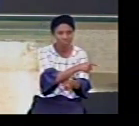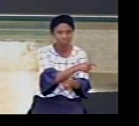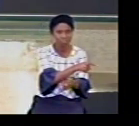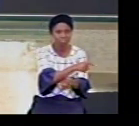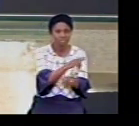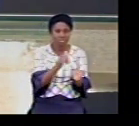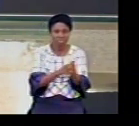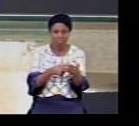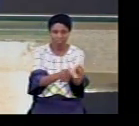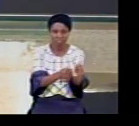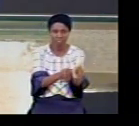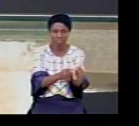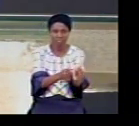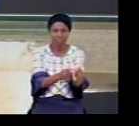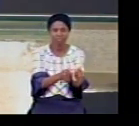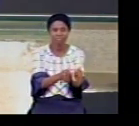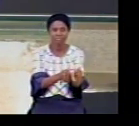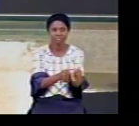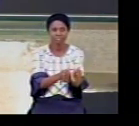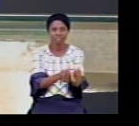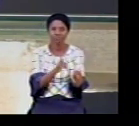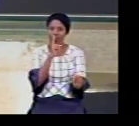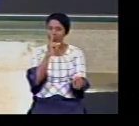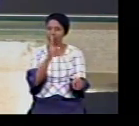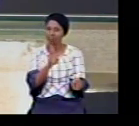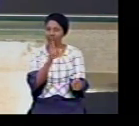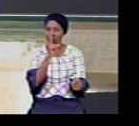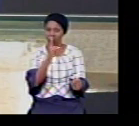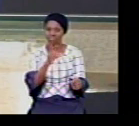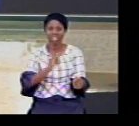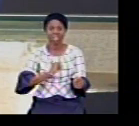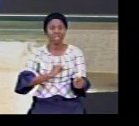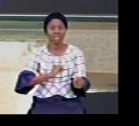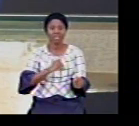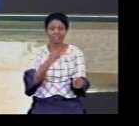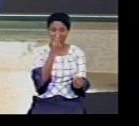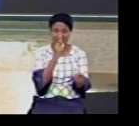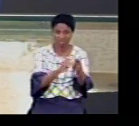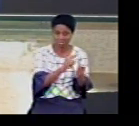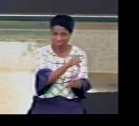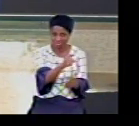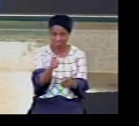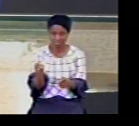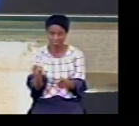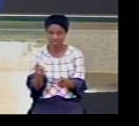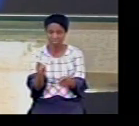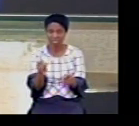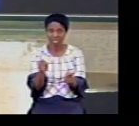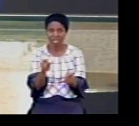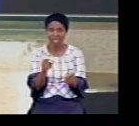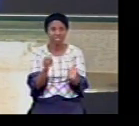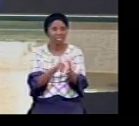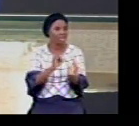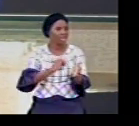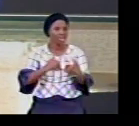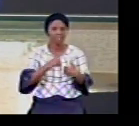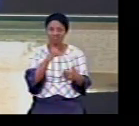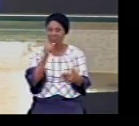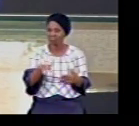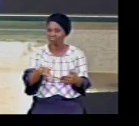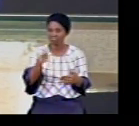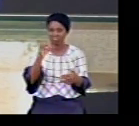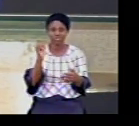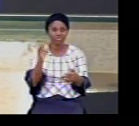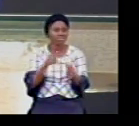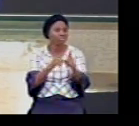that followed, verily I say unto you, that I have not found so